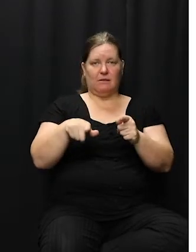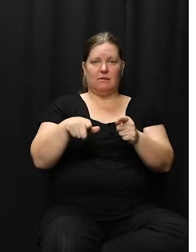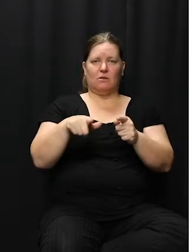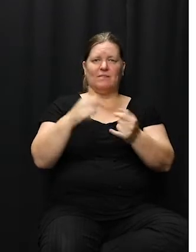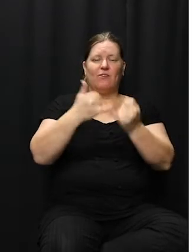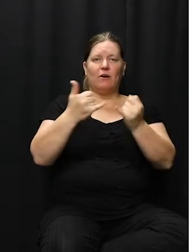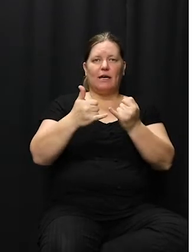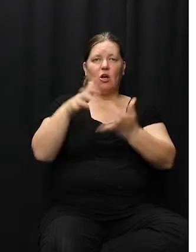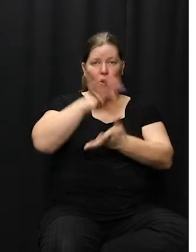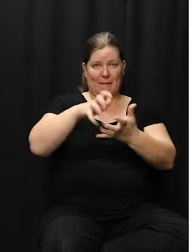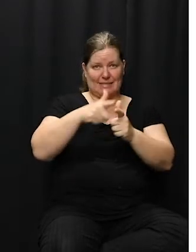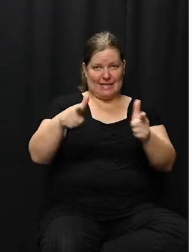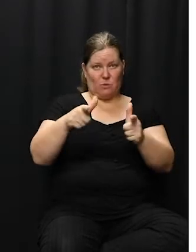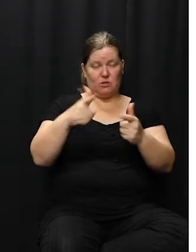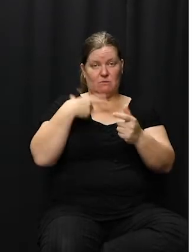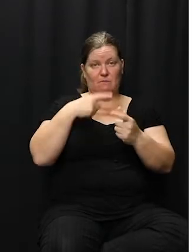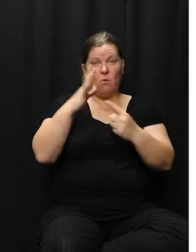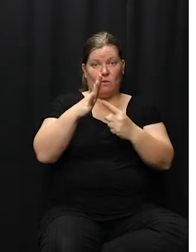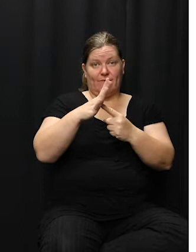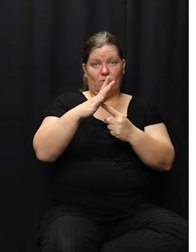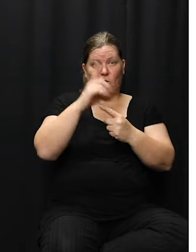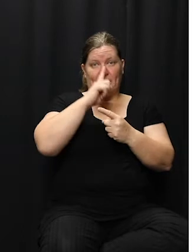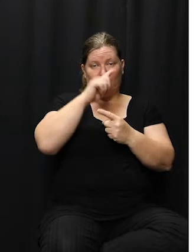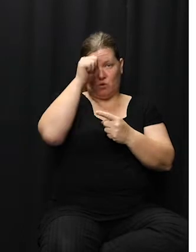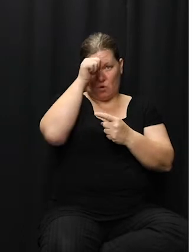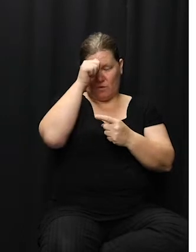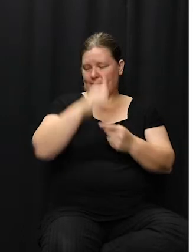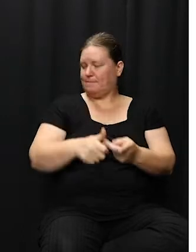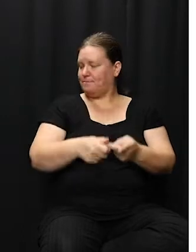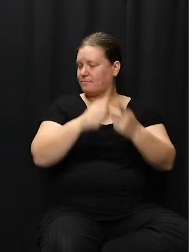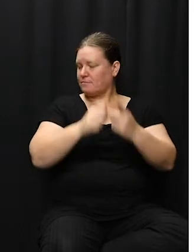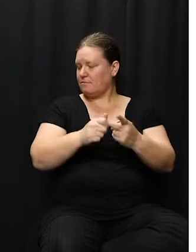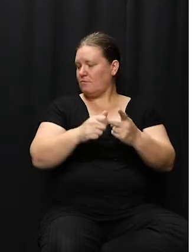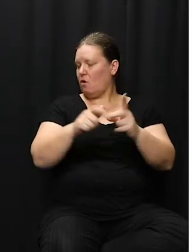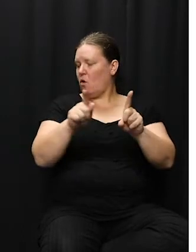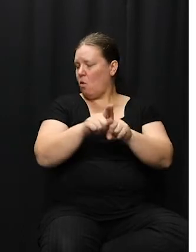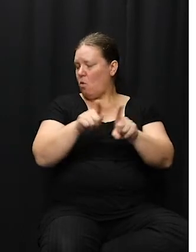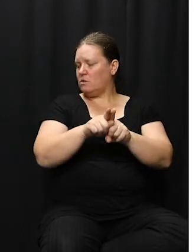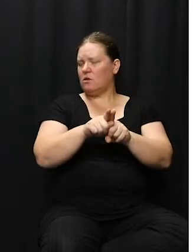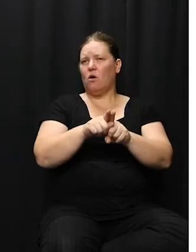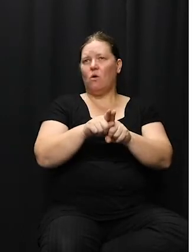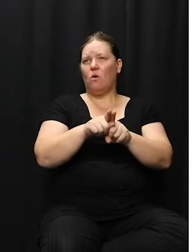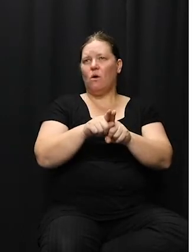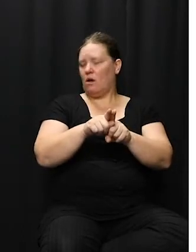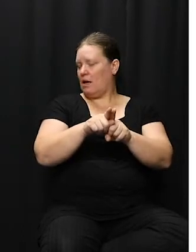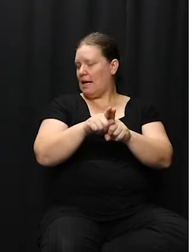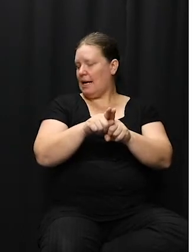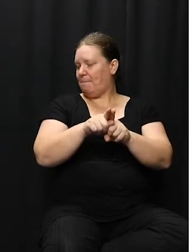way you sign, the stress of a sign. So it's important for people who don't sign to understand that.